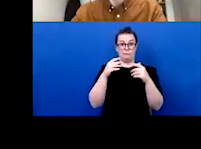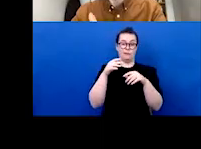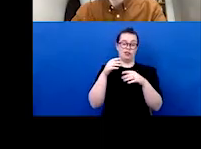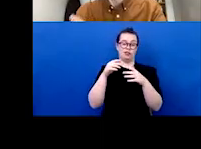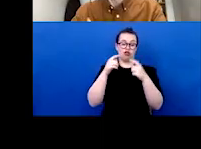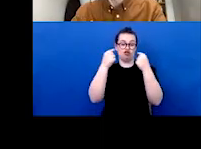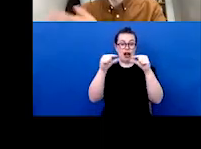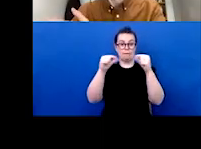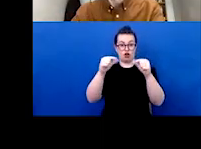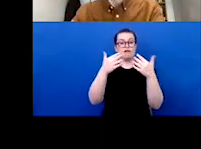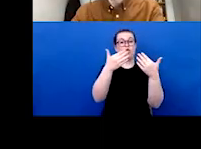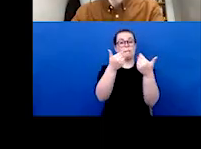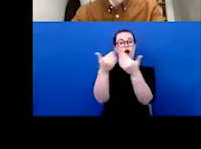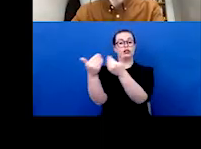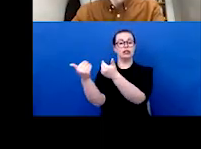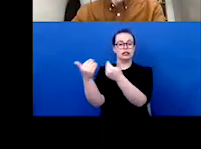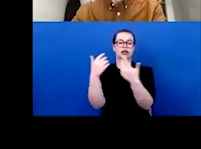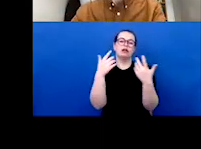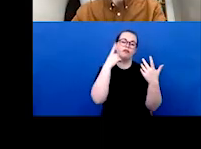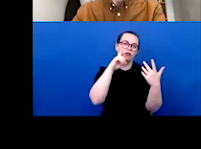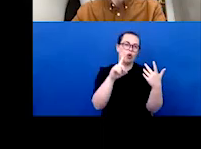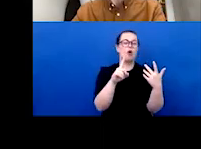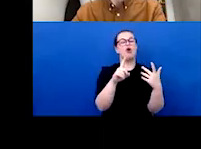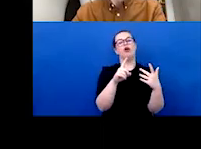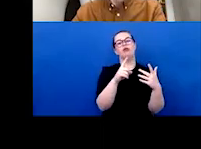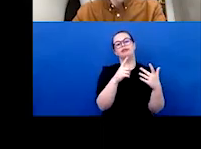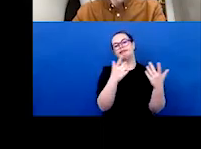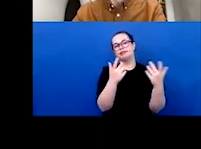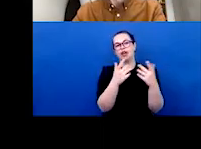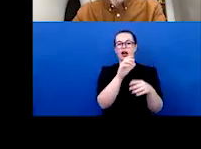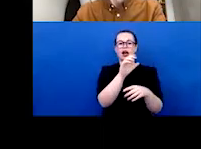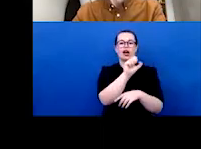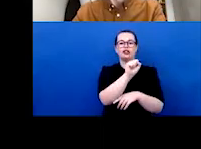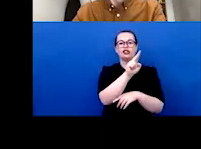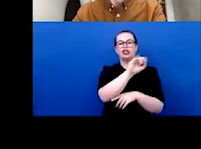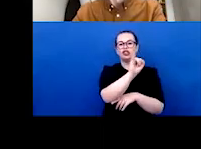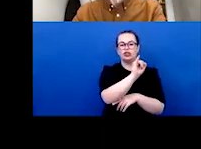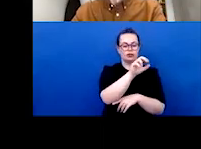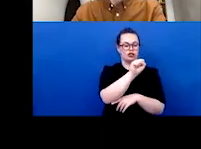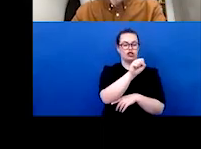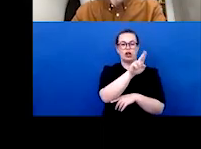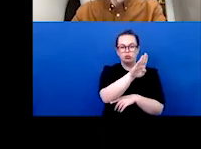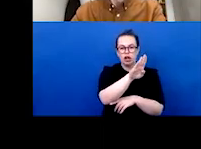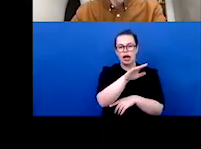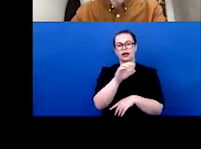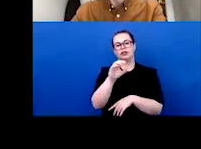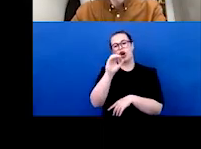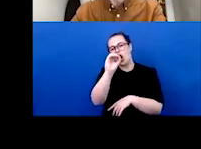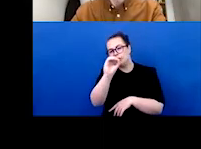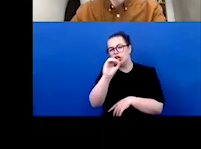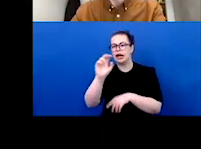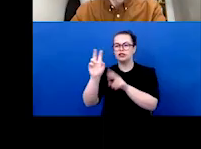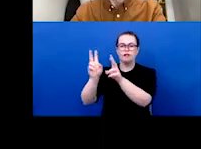for grammatical subjects, objects, and so on, so we want our semantics module to do the same, only